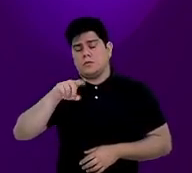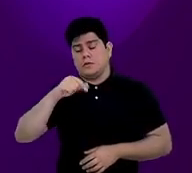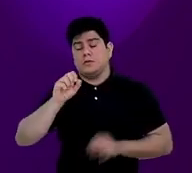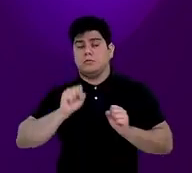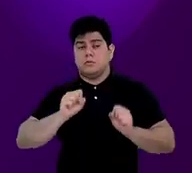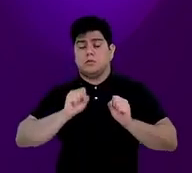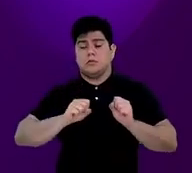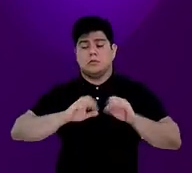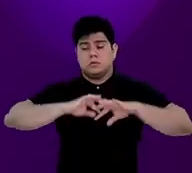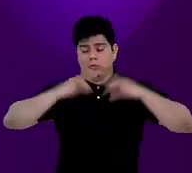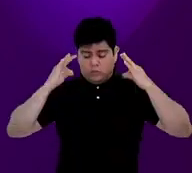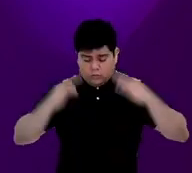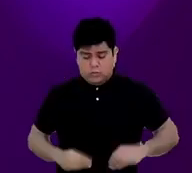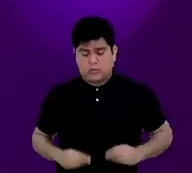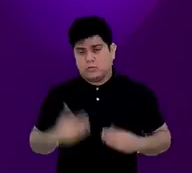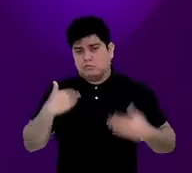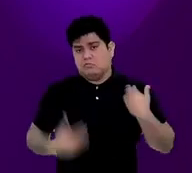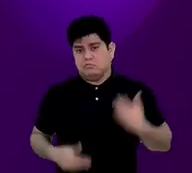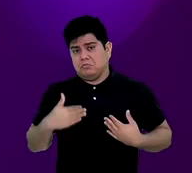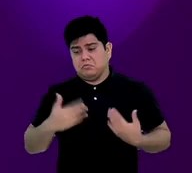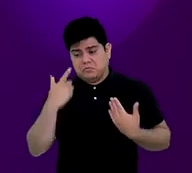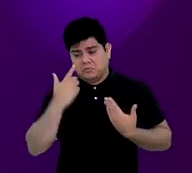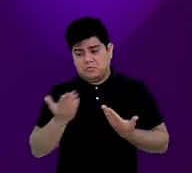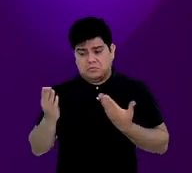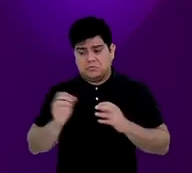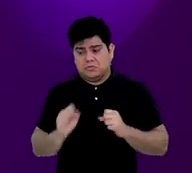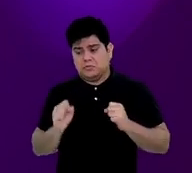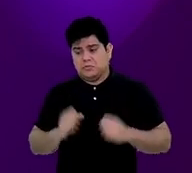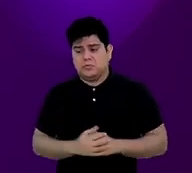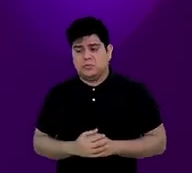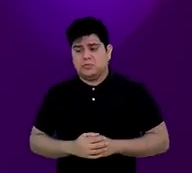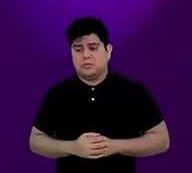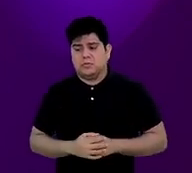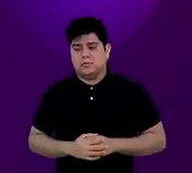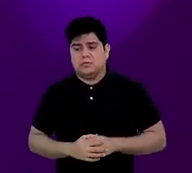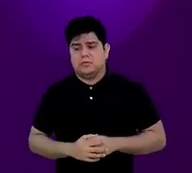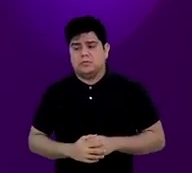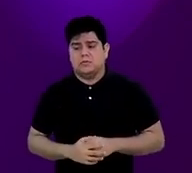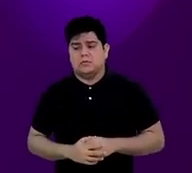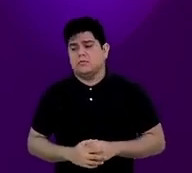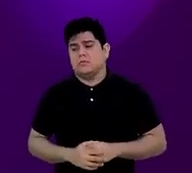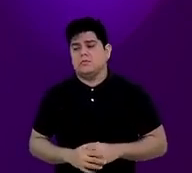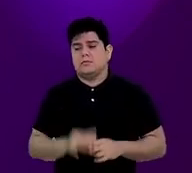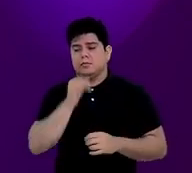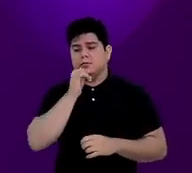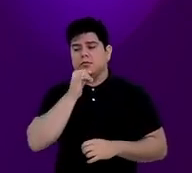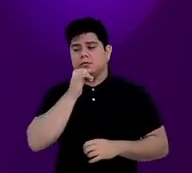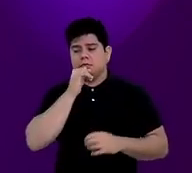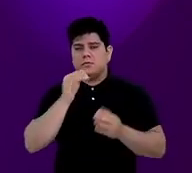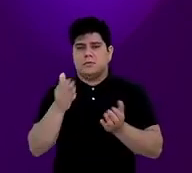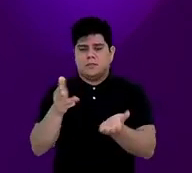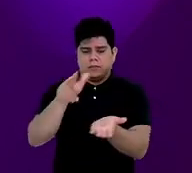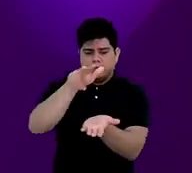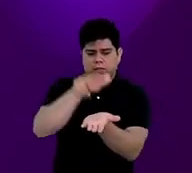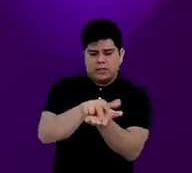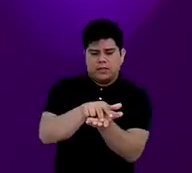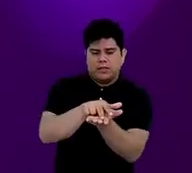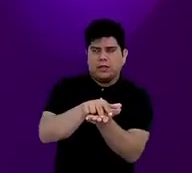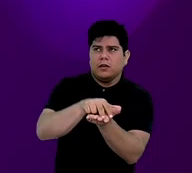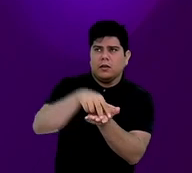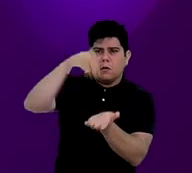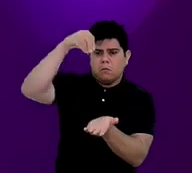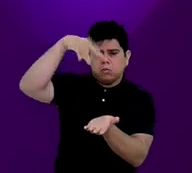is 1,000 watts of optical power, so it can deliver hundreds of thousands of joules of energy to the